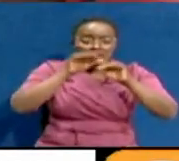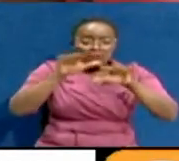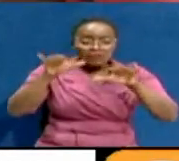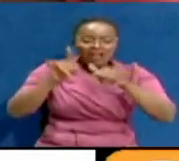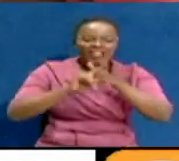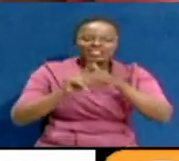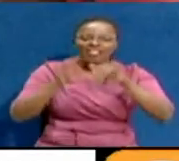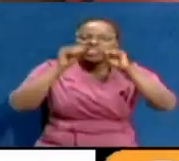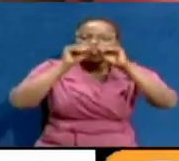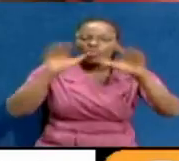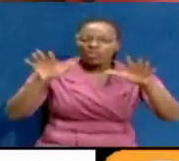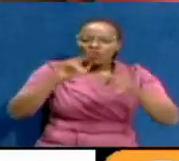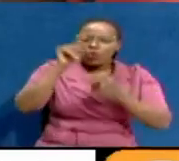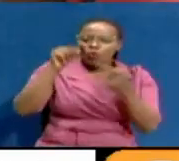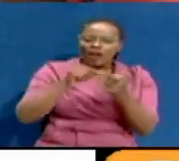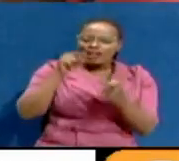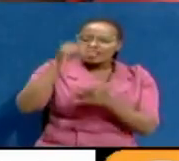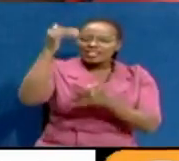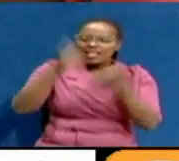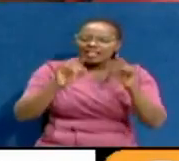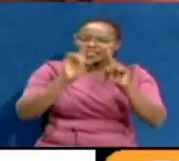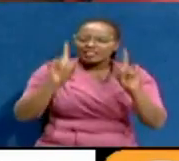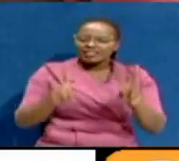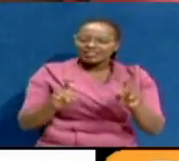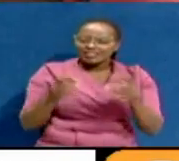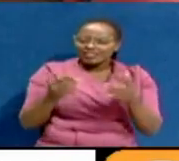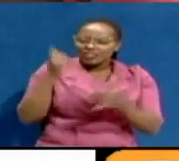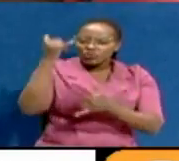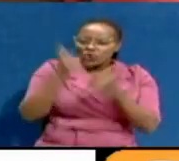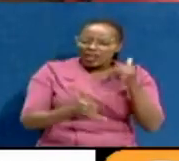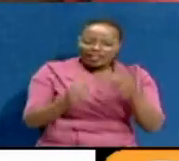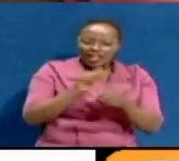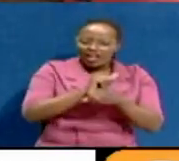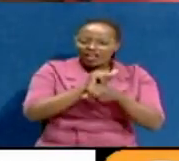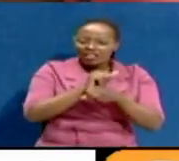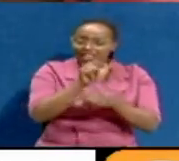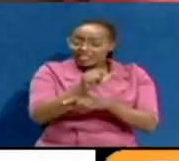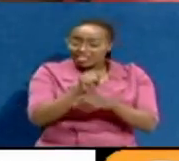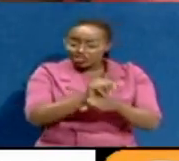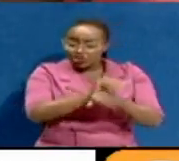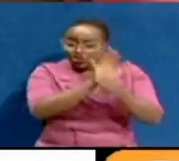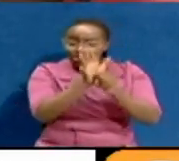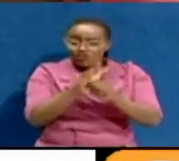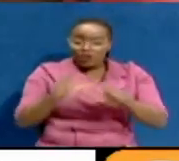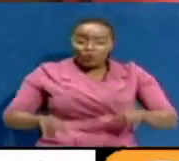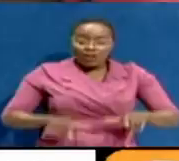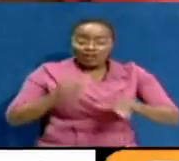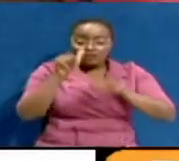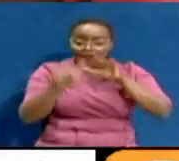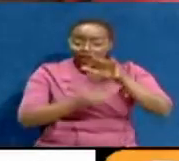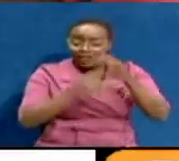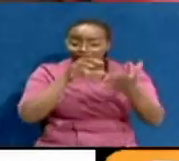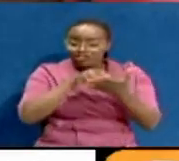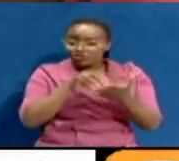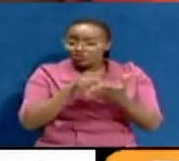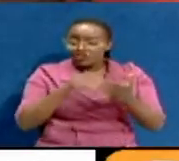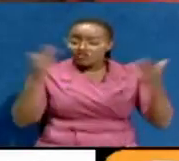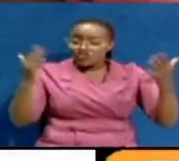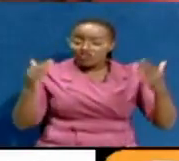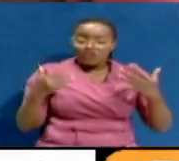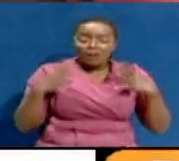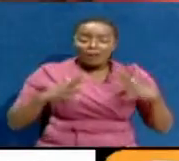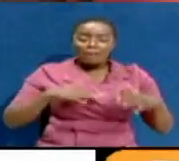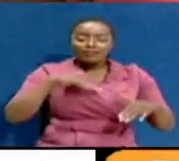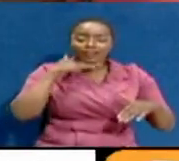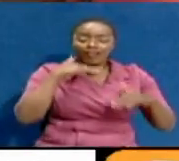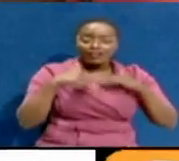a sixth wave. When will this end? What does it take to end a pandemic? Because we can't live under these conditions. It's, you know, loss of